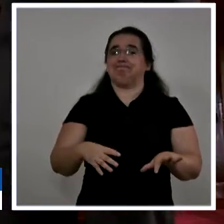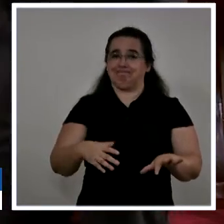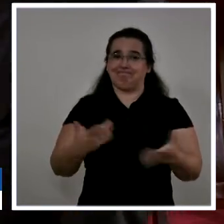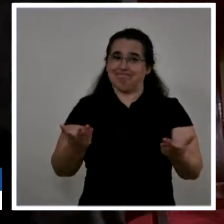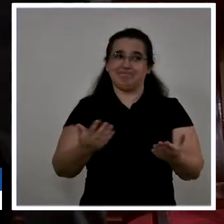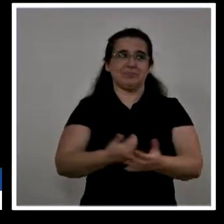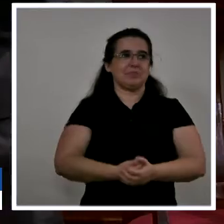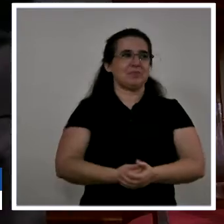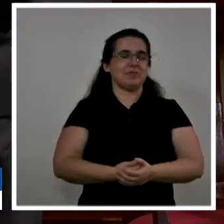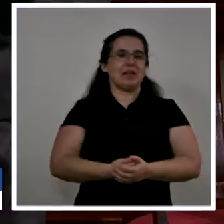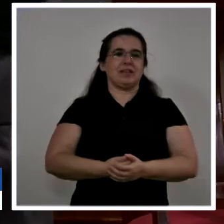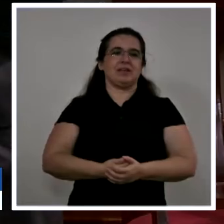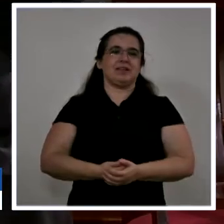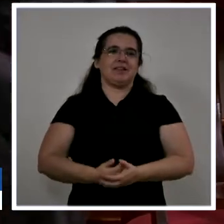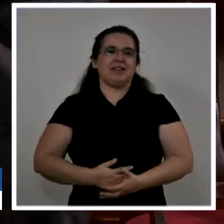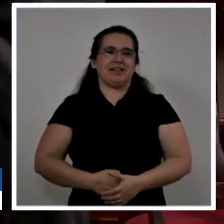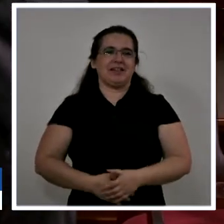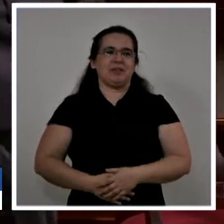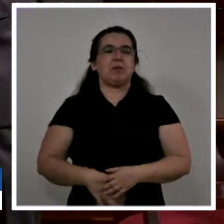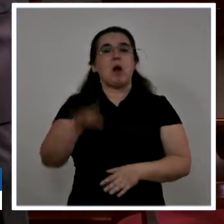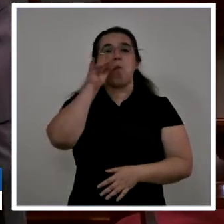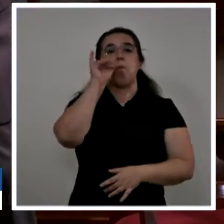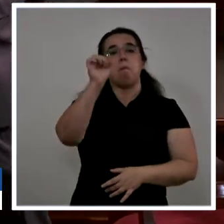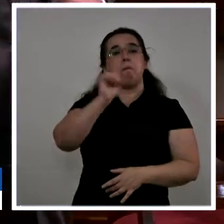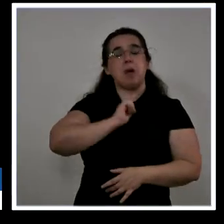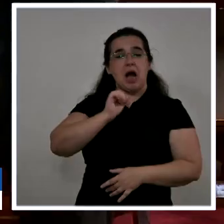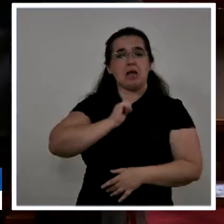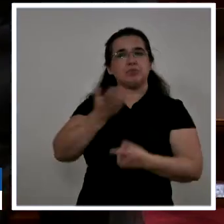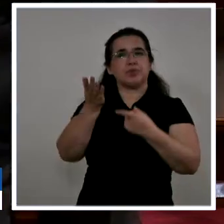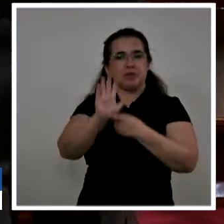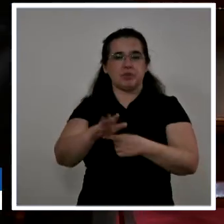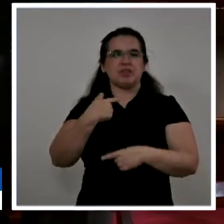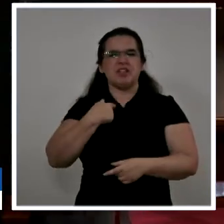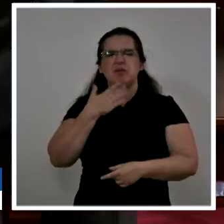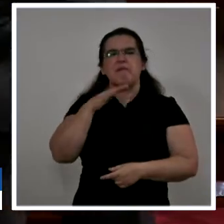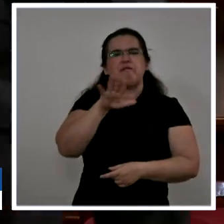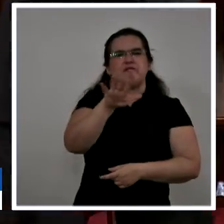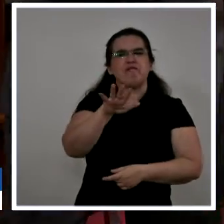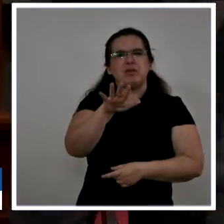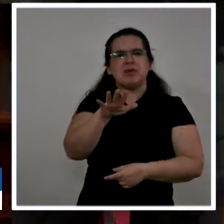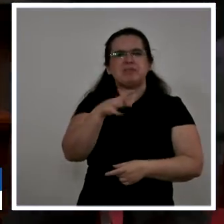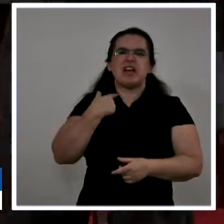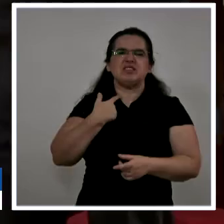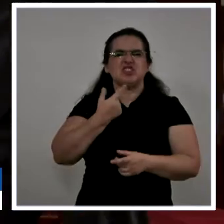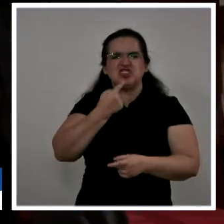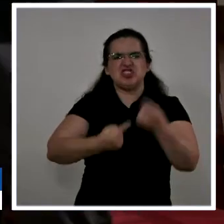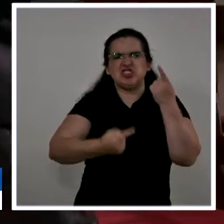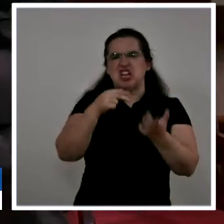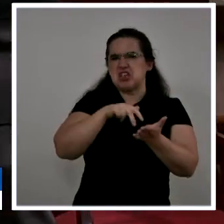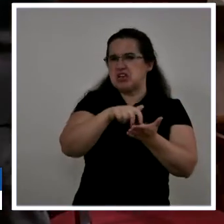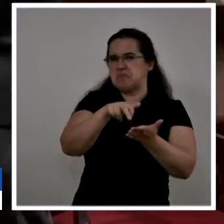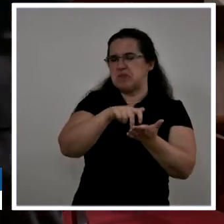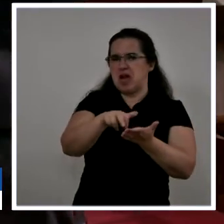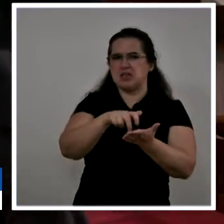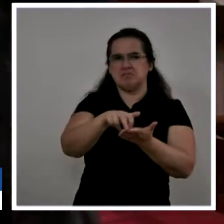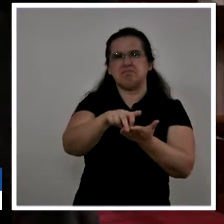My dad has sort of a funny walk. Bom, o meu pai tem, por exemplo, uma maneira um bocadinho estranha de caminhar. And I would watch him from